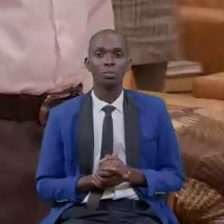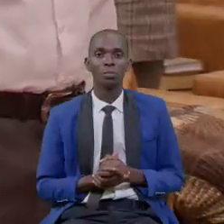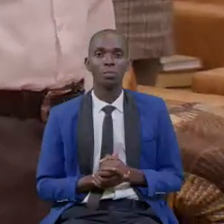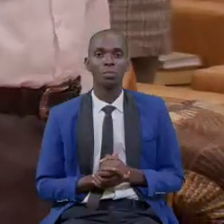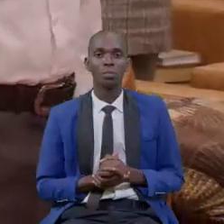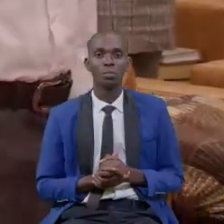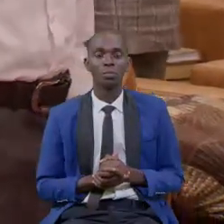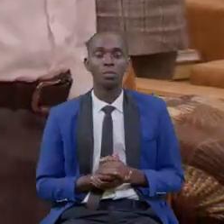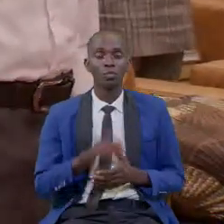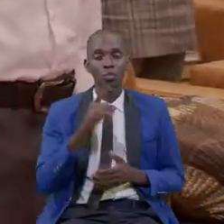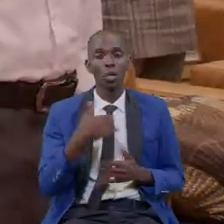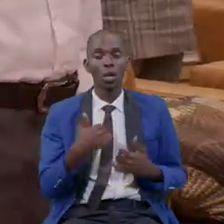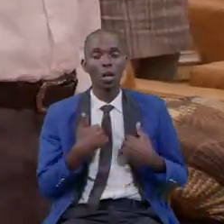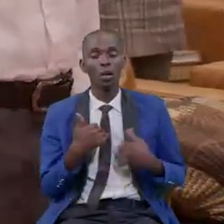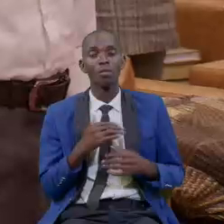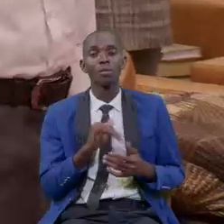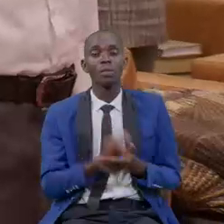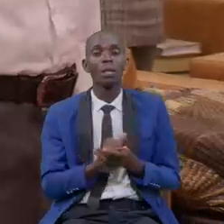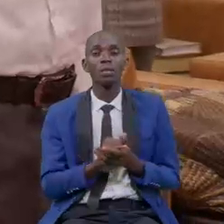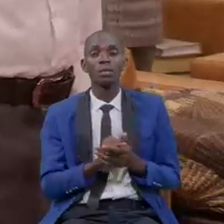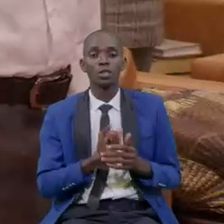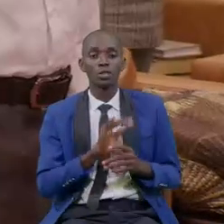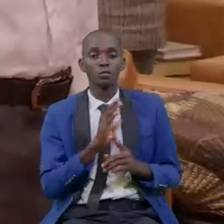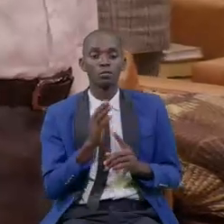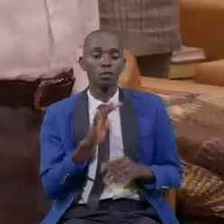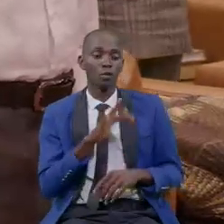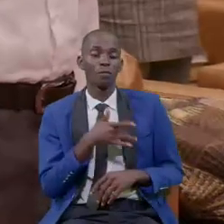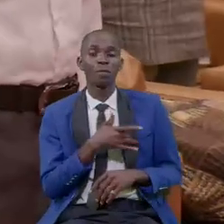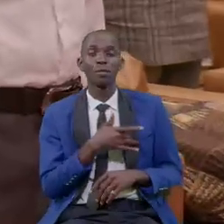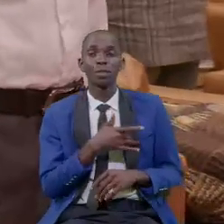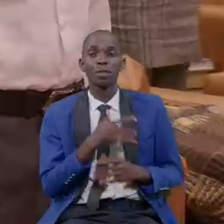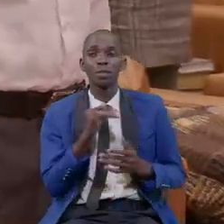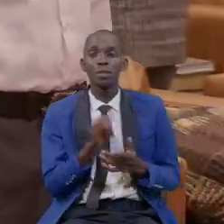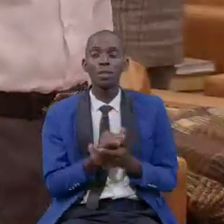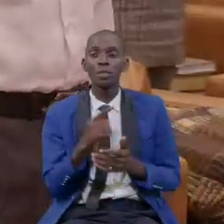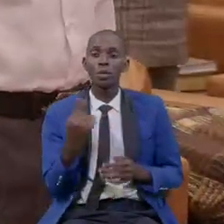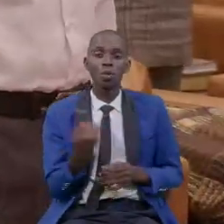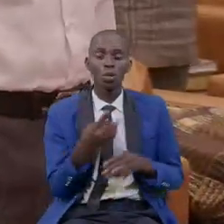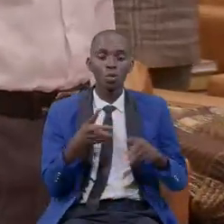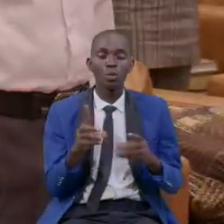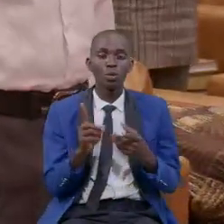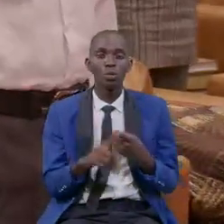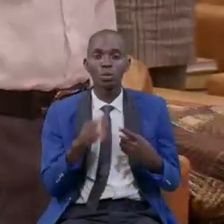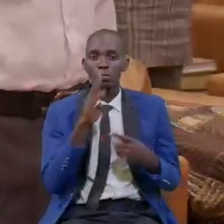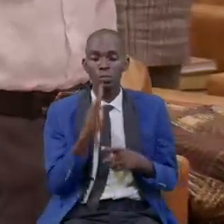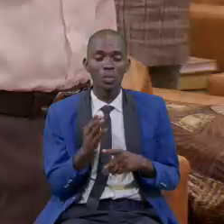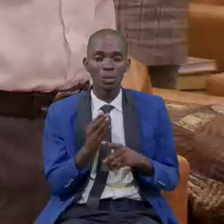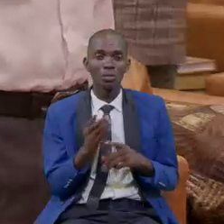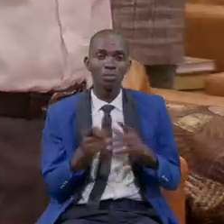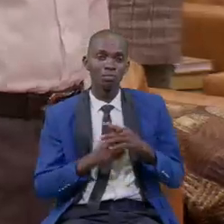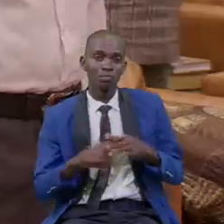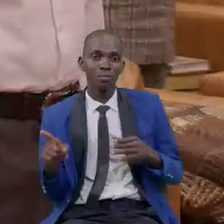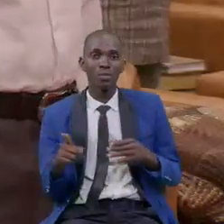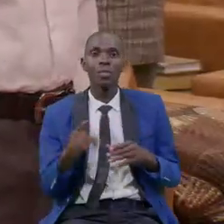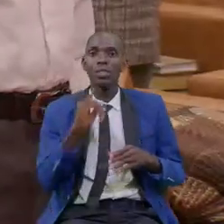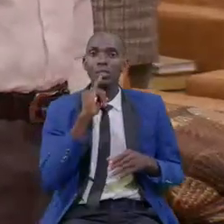You have conviction that the only way to escape is to truly,